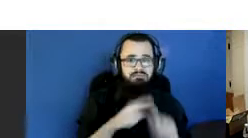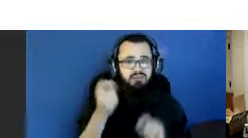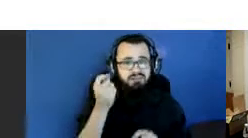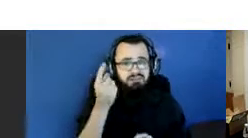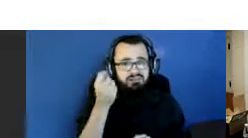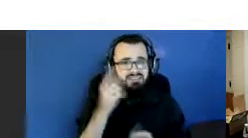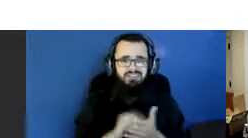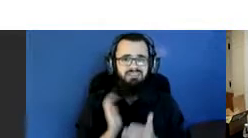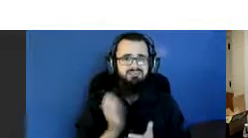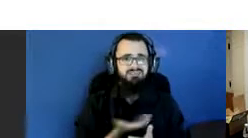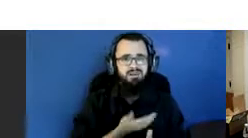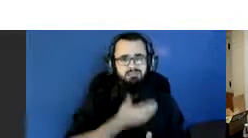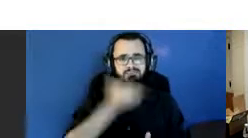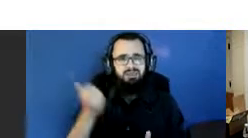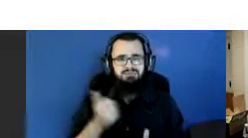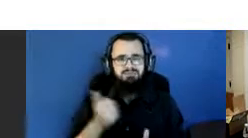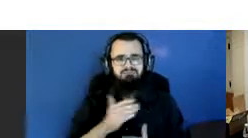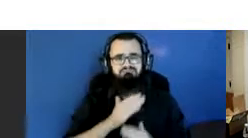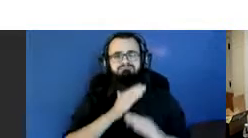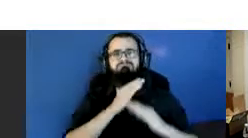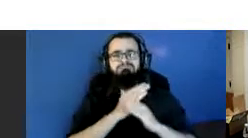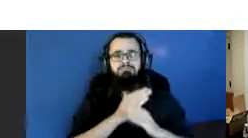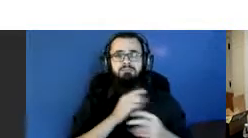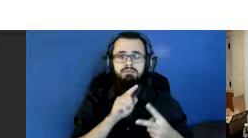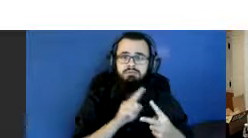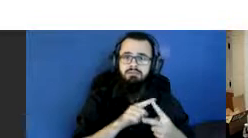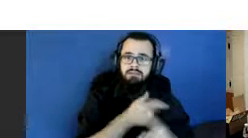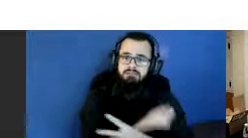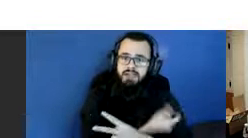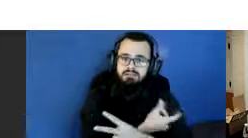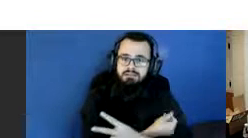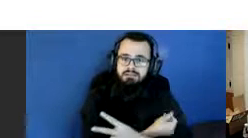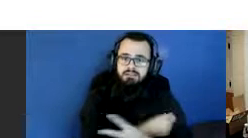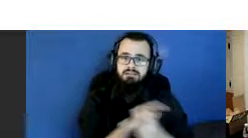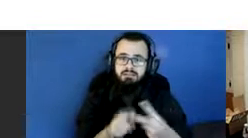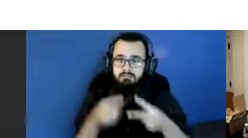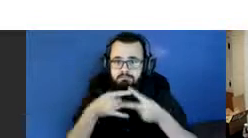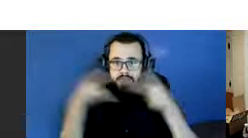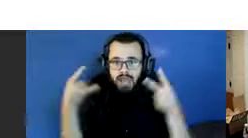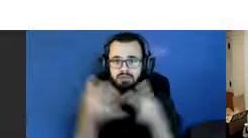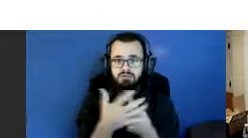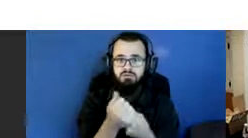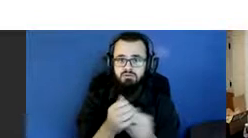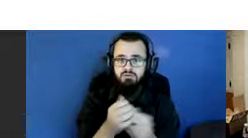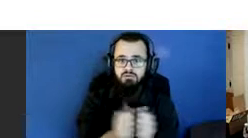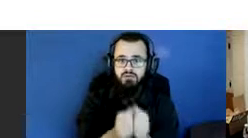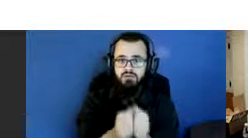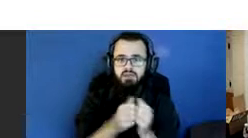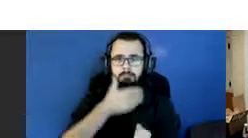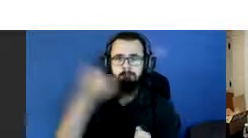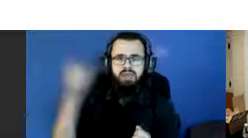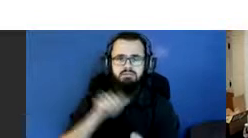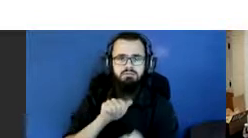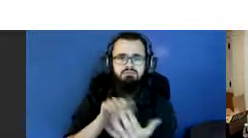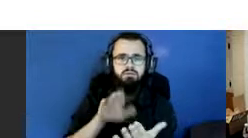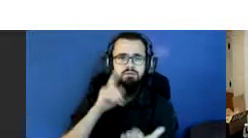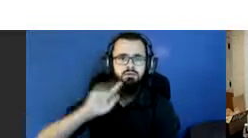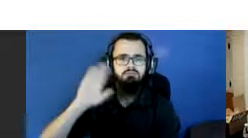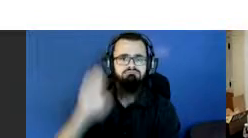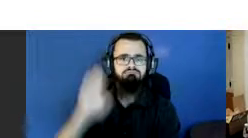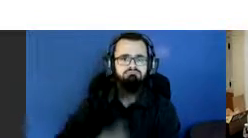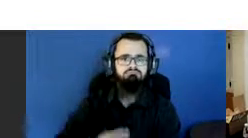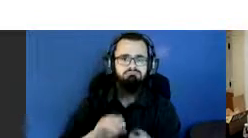with vaccination, is an excellent way to reduce transmission. Also, if you can limit travel, that's